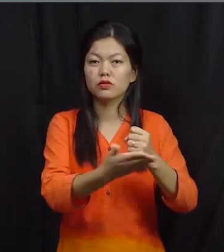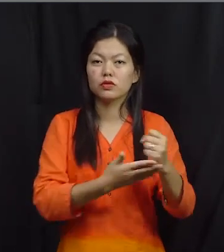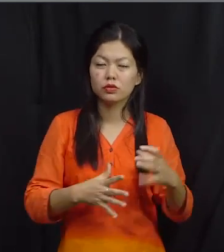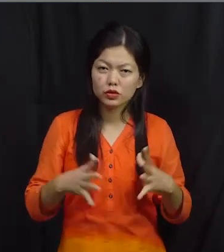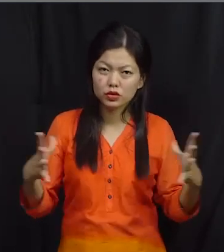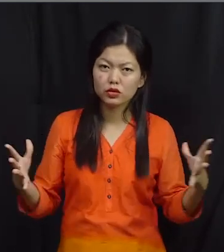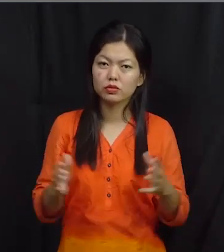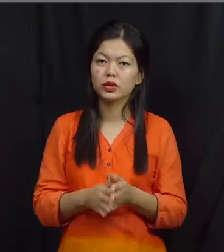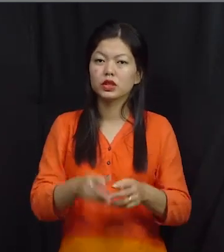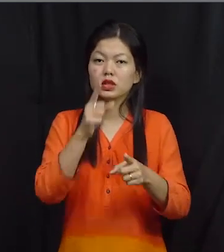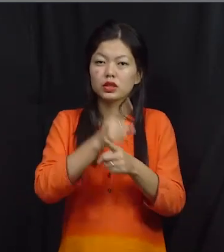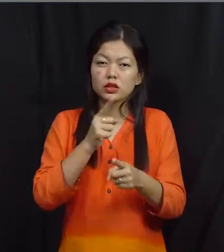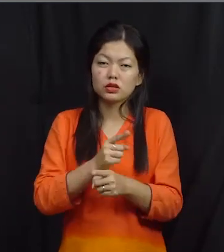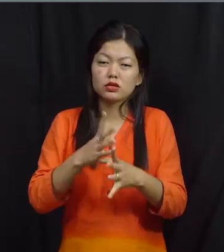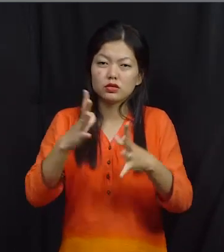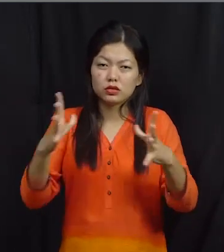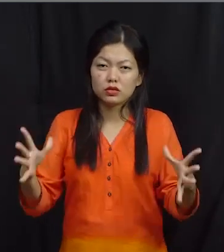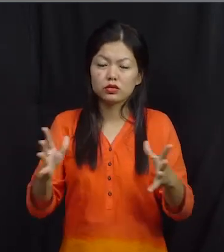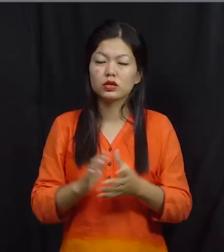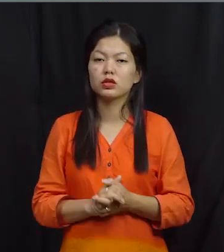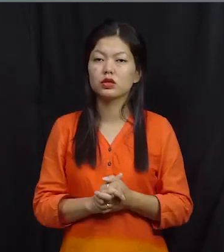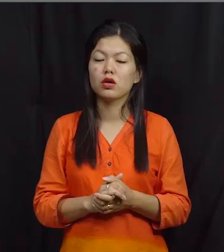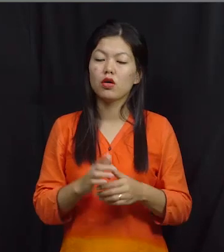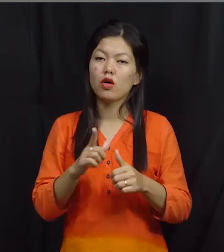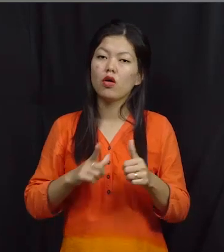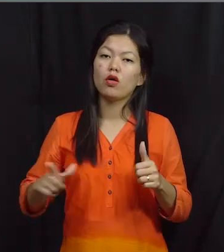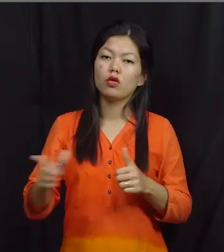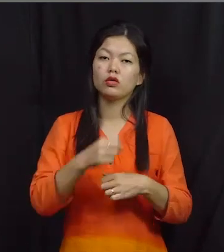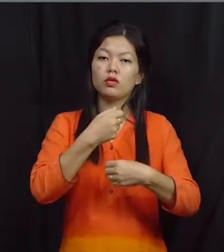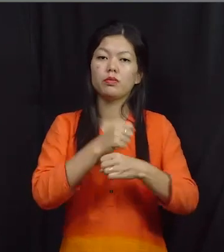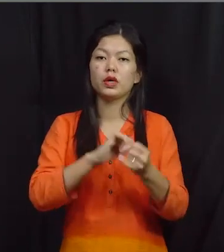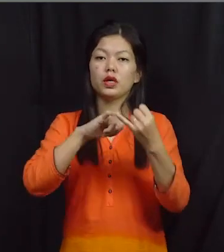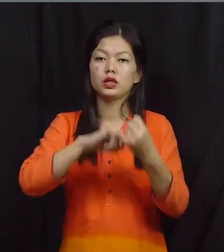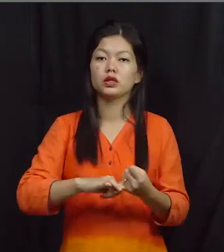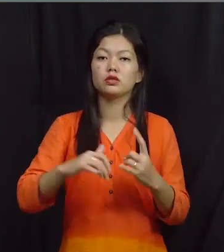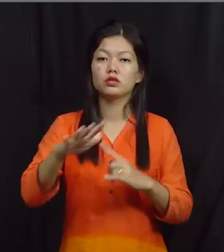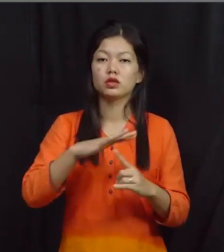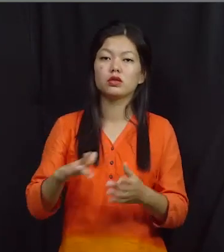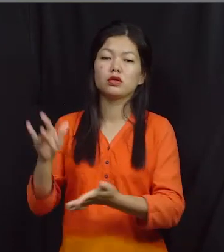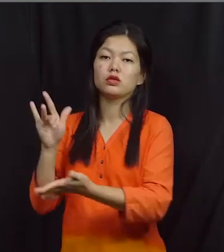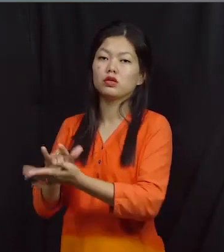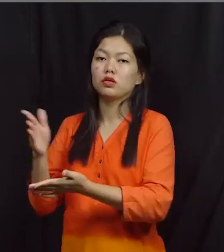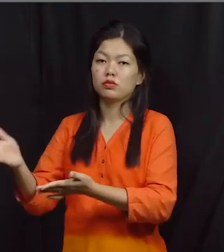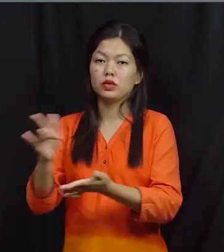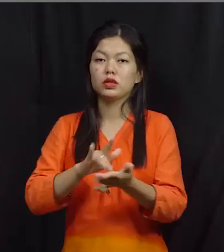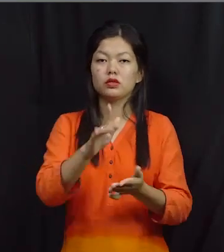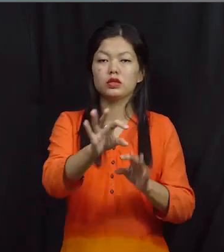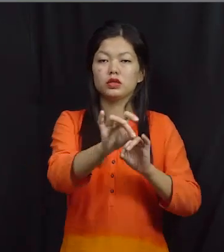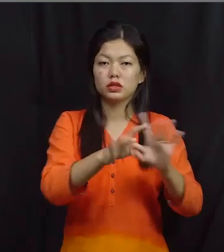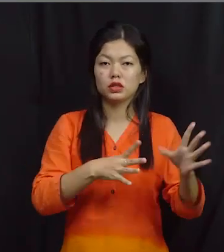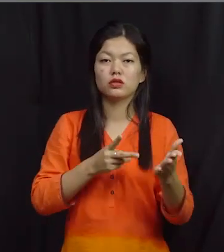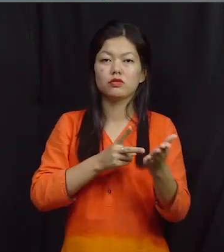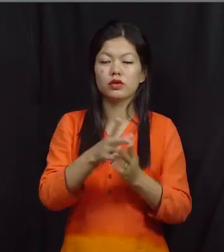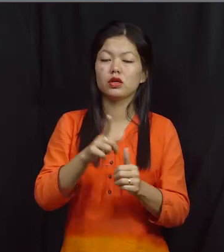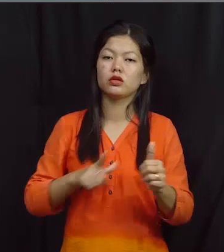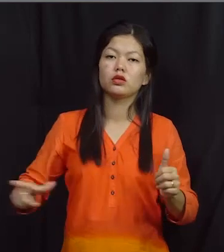supporting the society, right? So that society or that civilization or that country will improve and move forward,